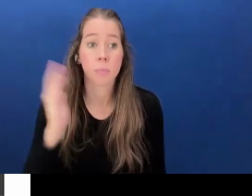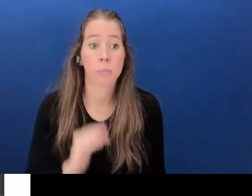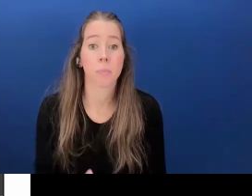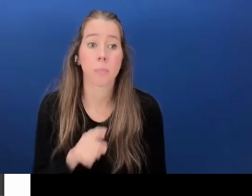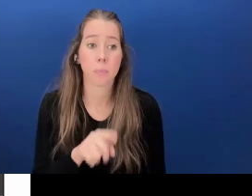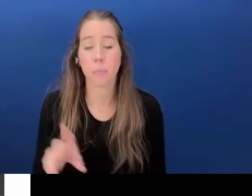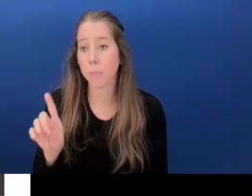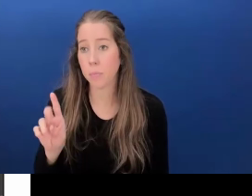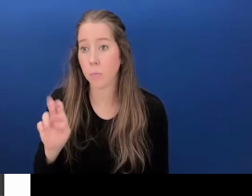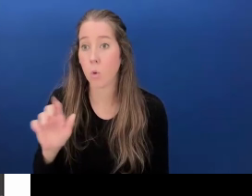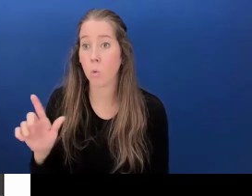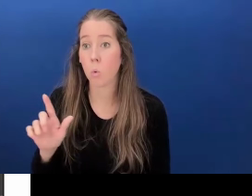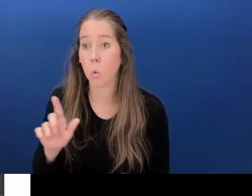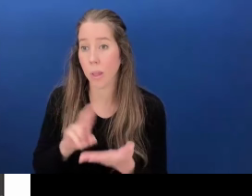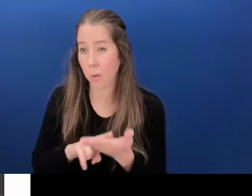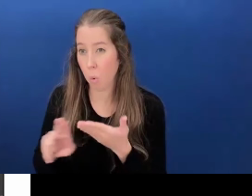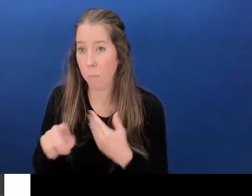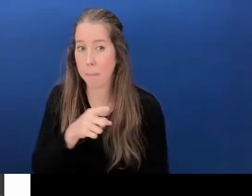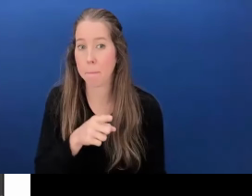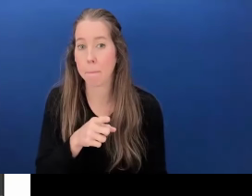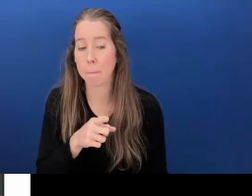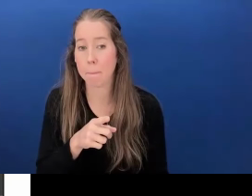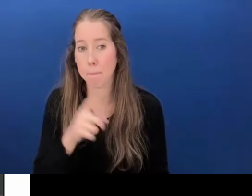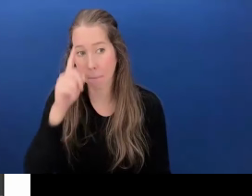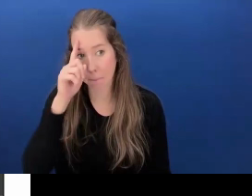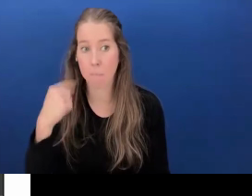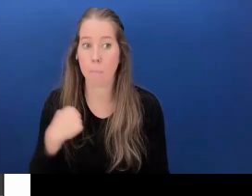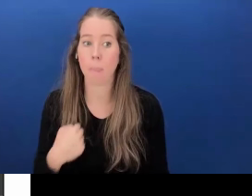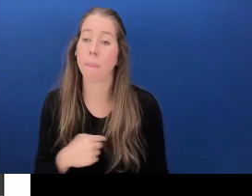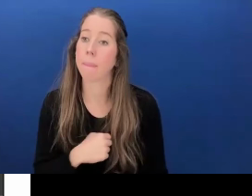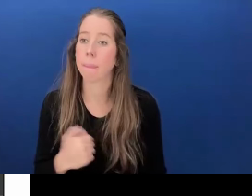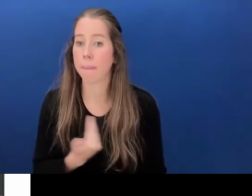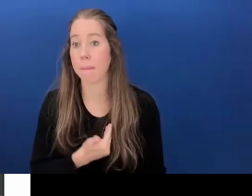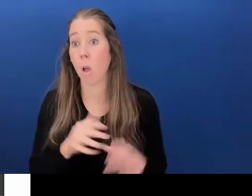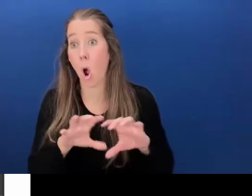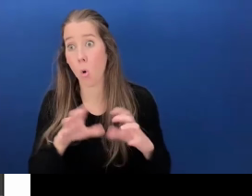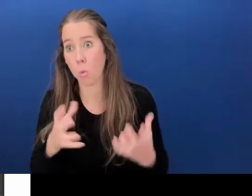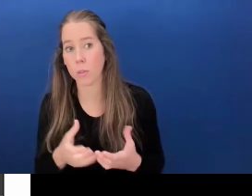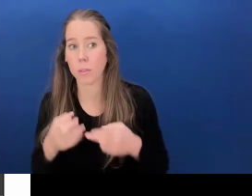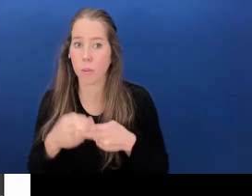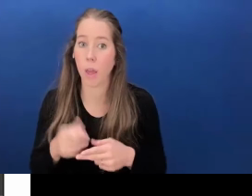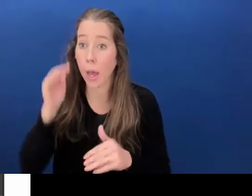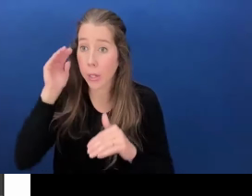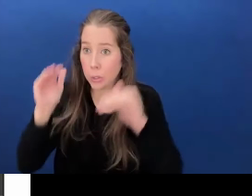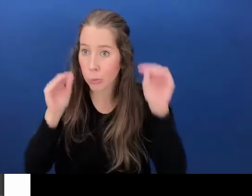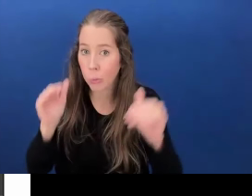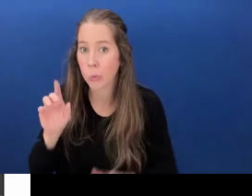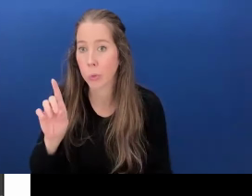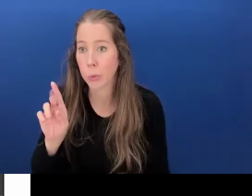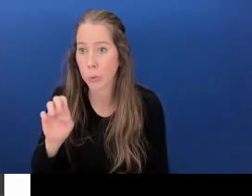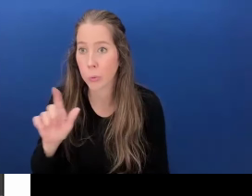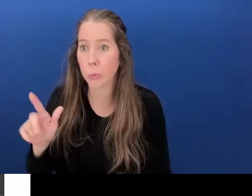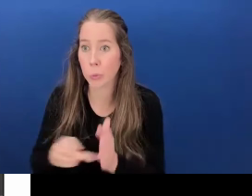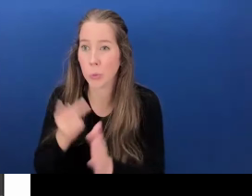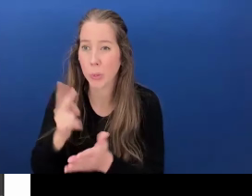So dual enrollment, for us, we're in our world, it's adult dual enrollment. And basically what adult dual